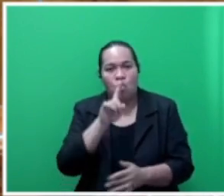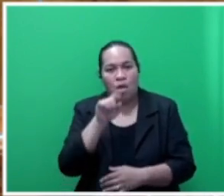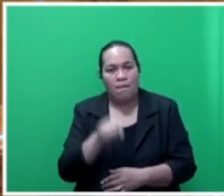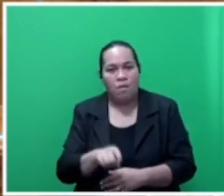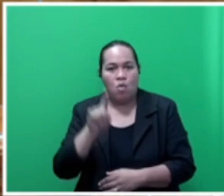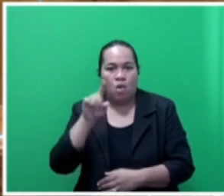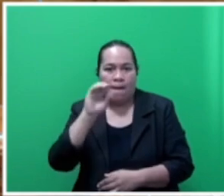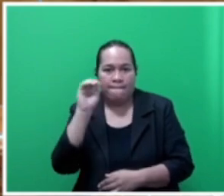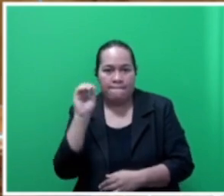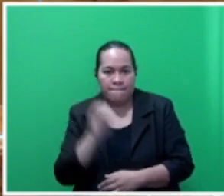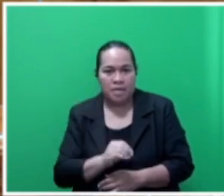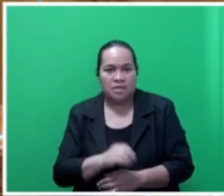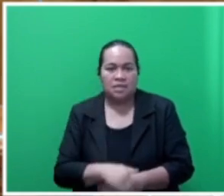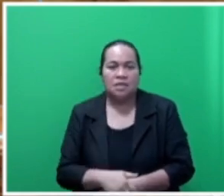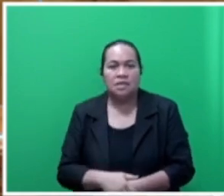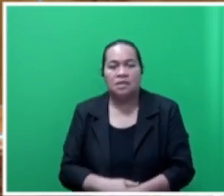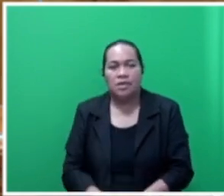1.1%.